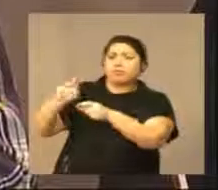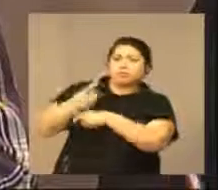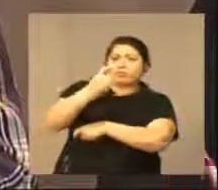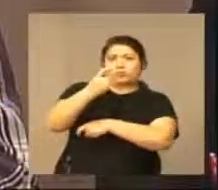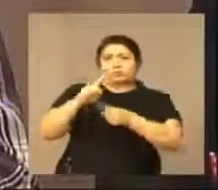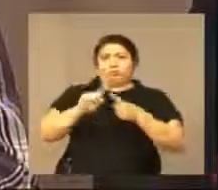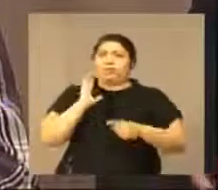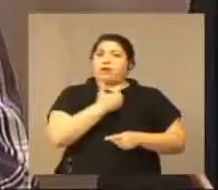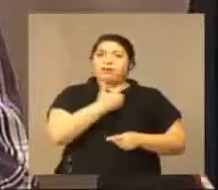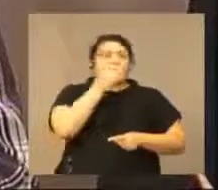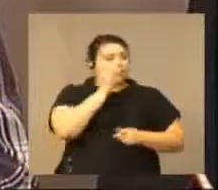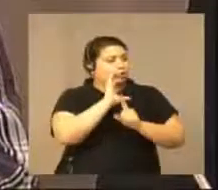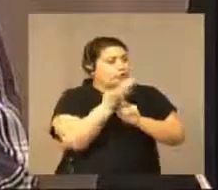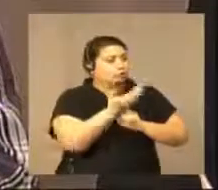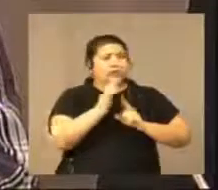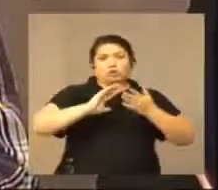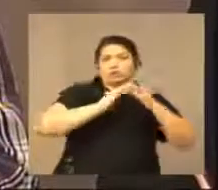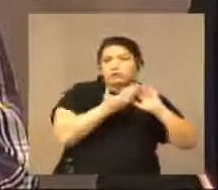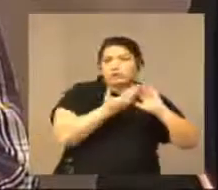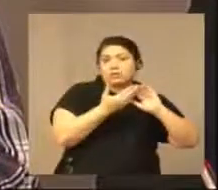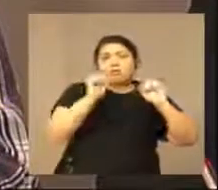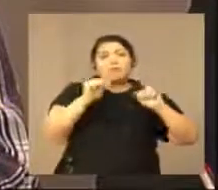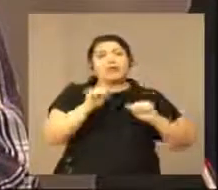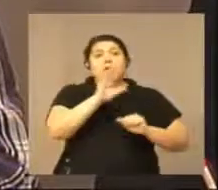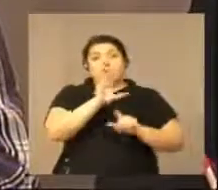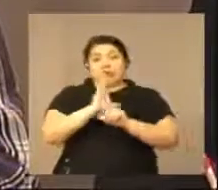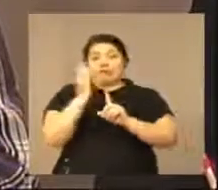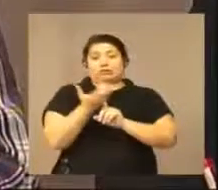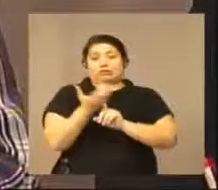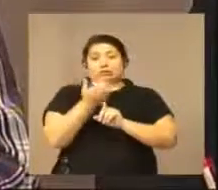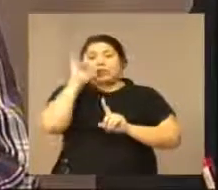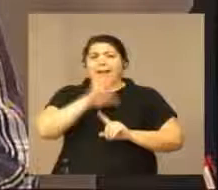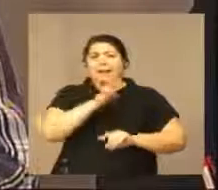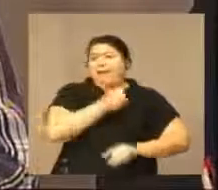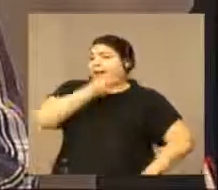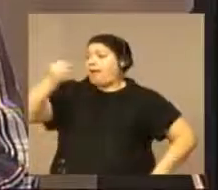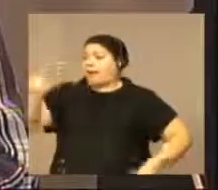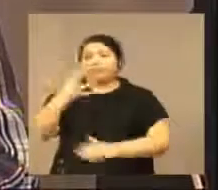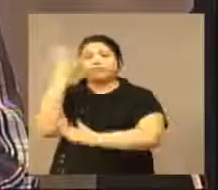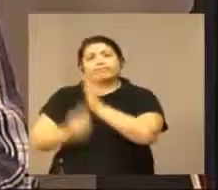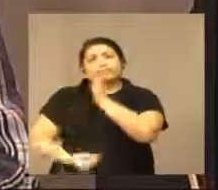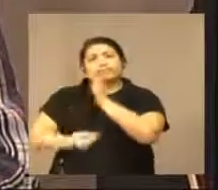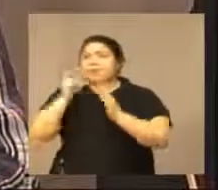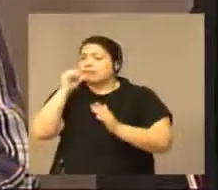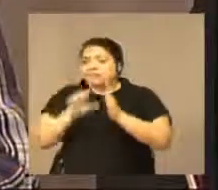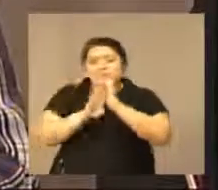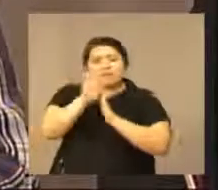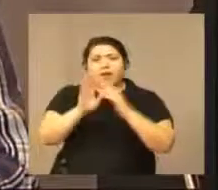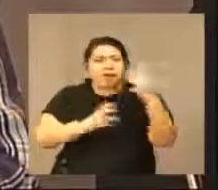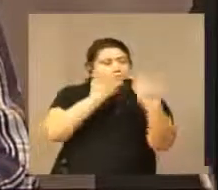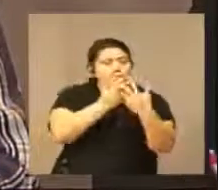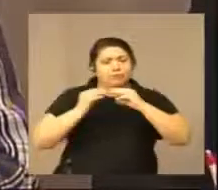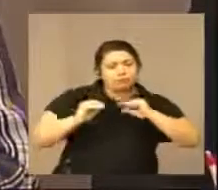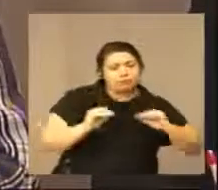culture. It can have the effect of stopping cultural transmission from the elders to the youth. This is just